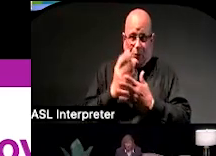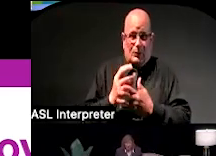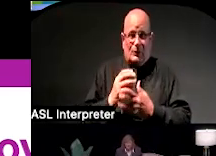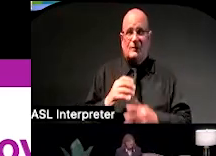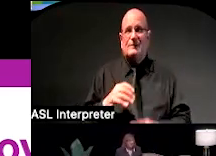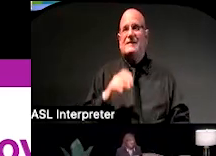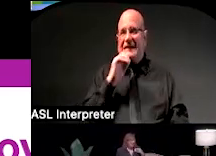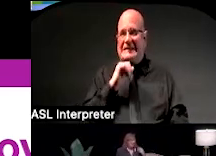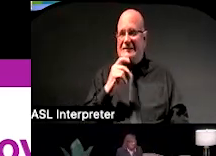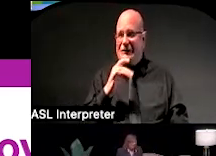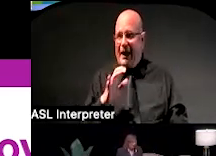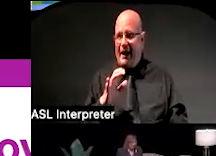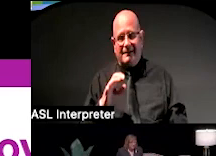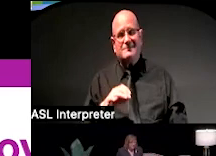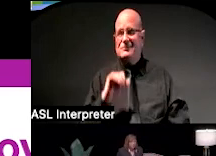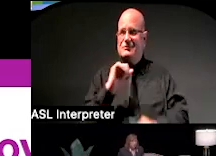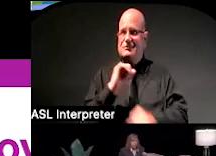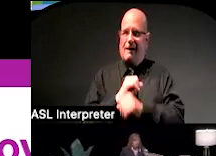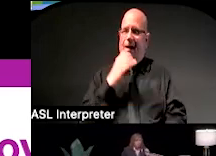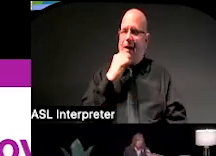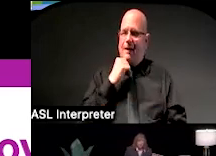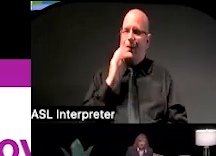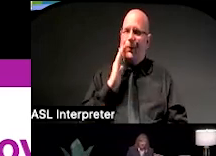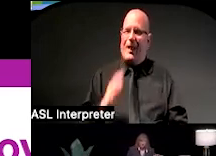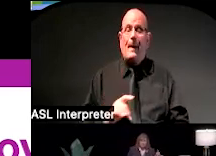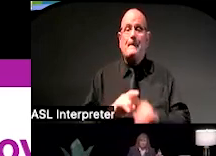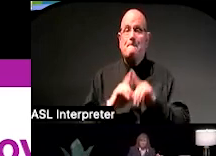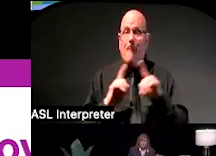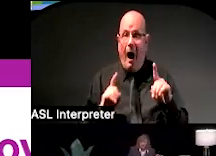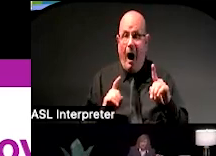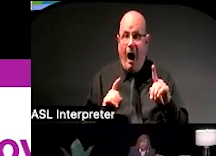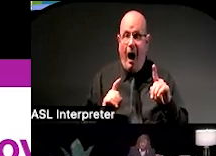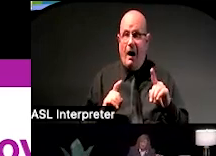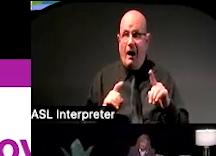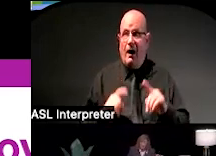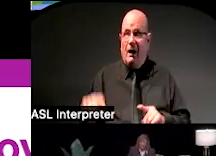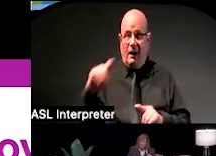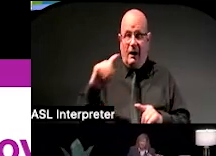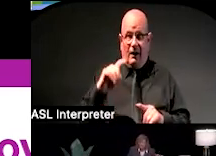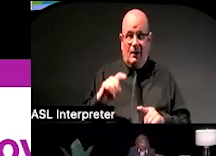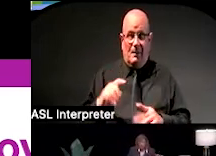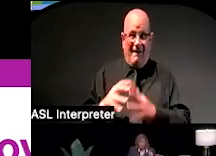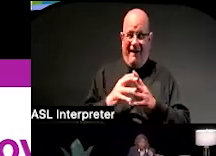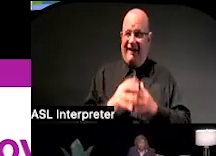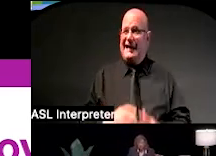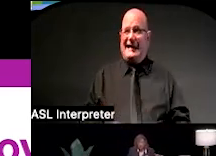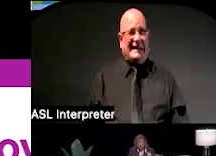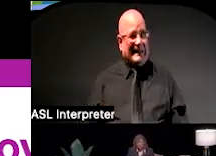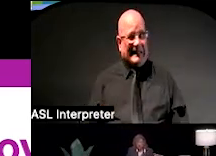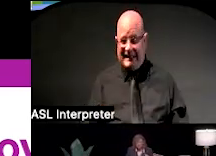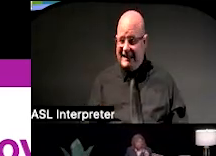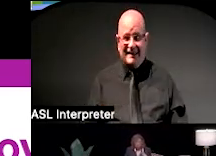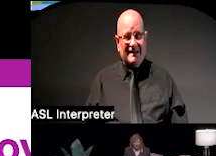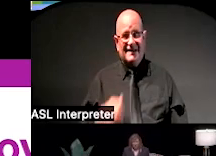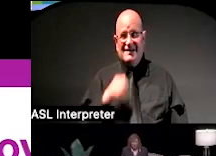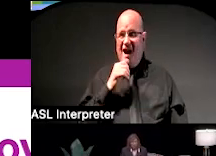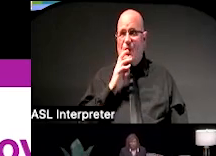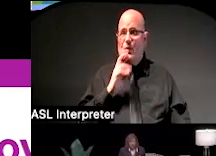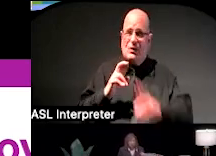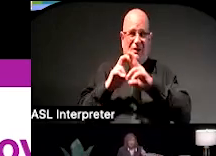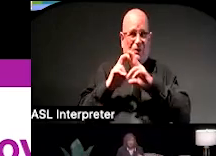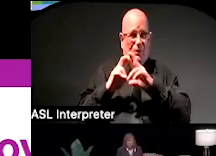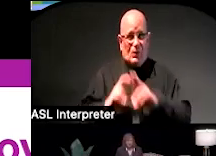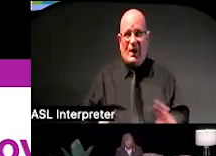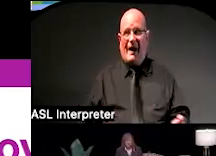security. However, we as a society are not particularly